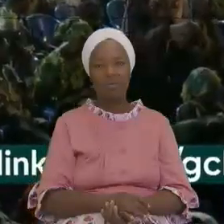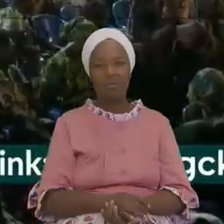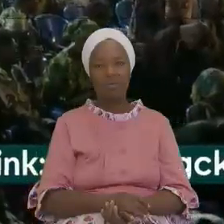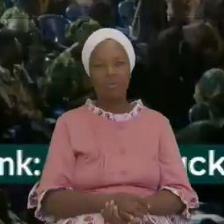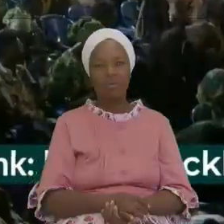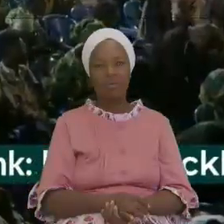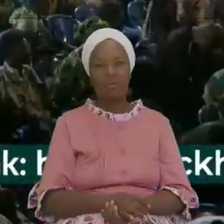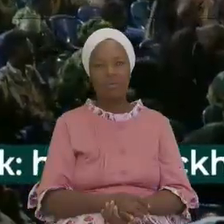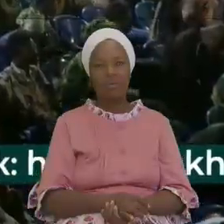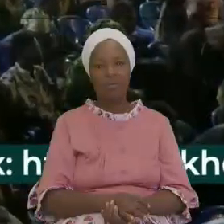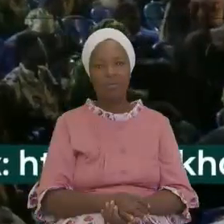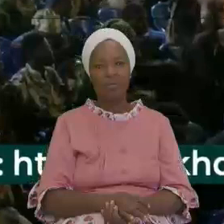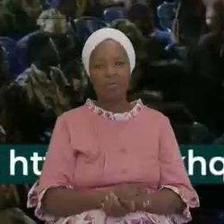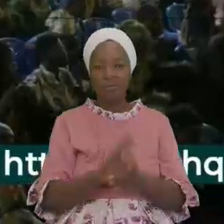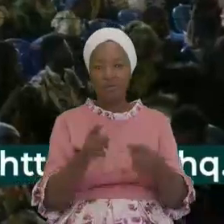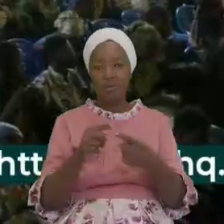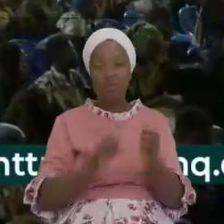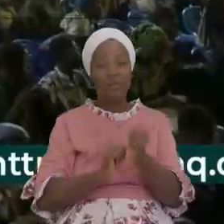Go to the far back.